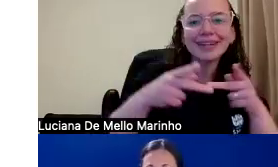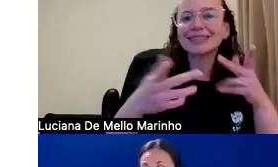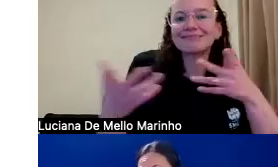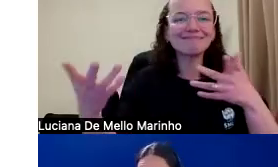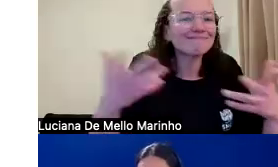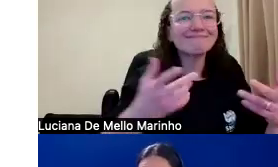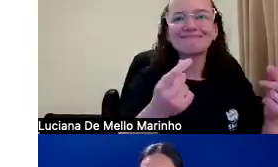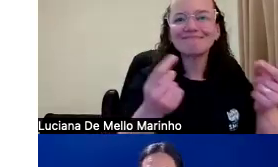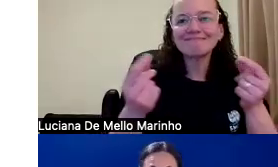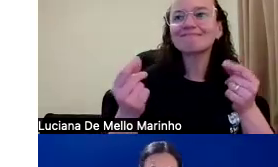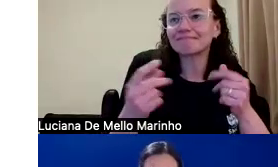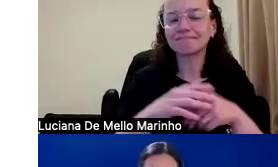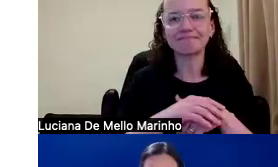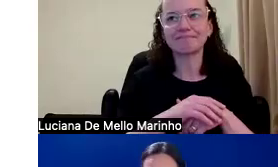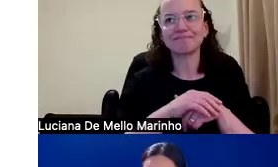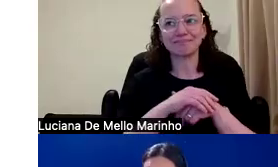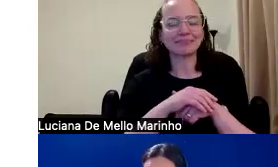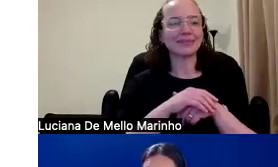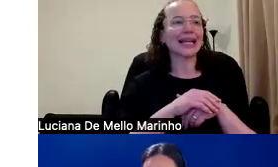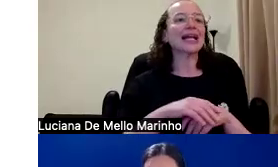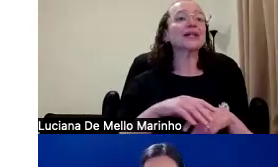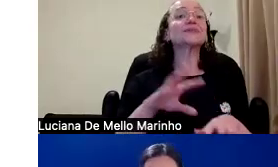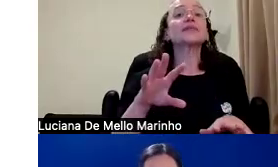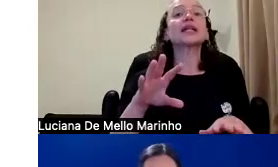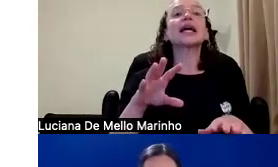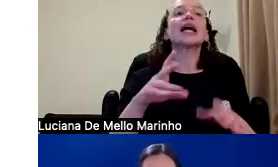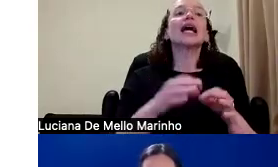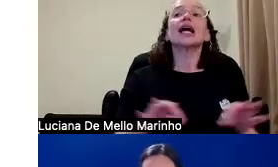where to stand, your placement, where to stand in the room.